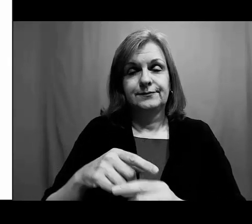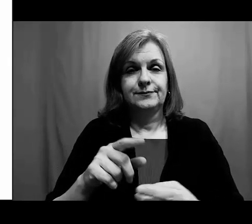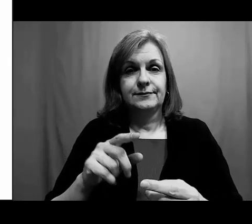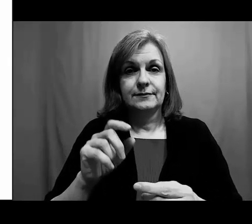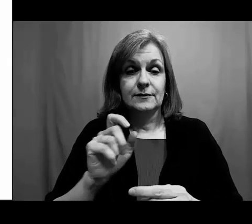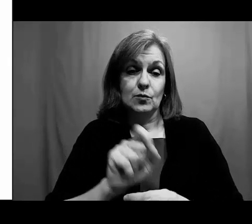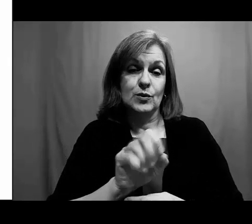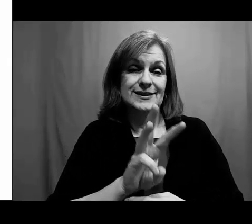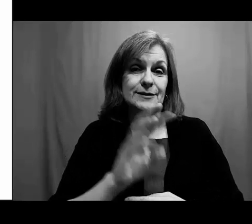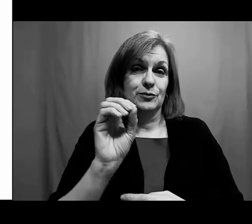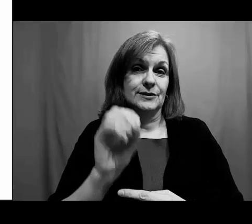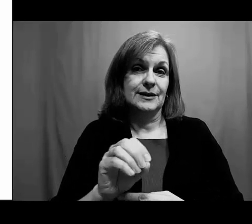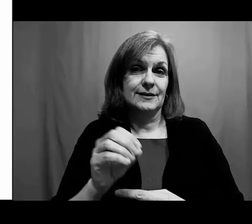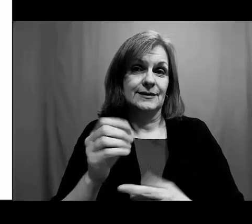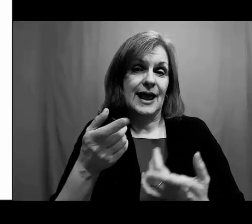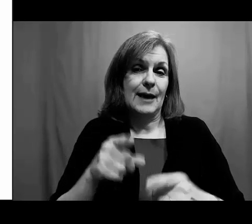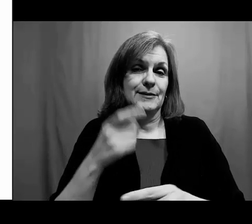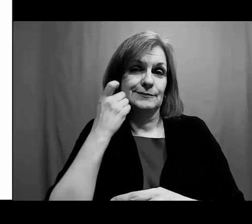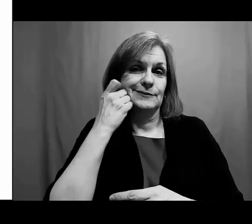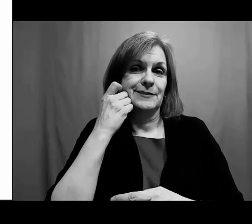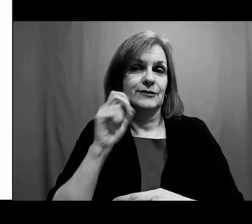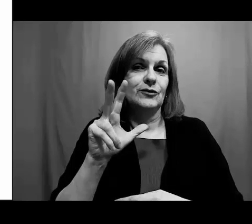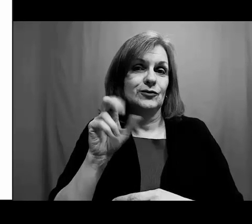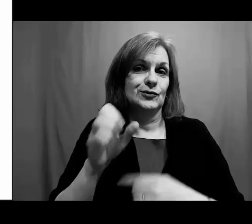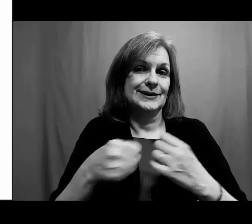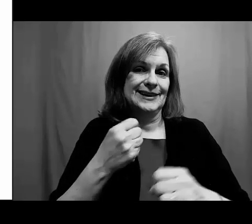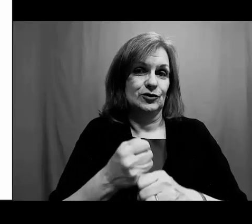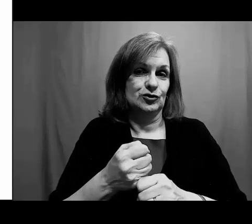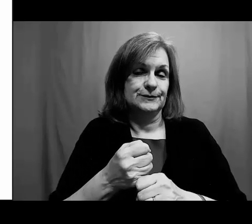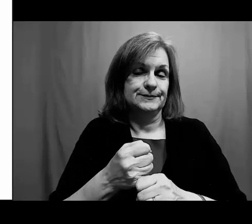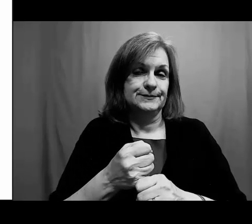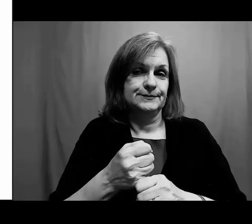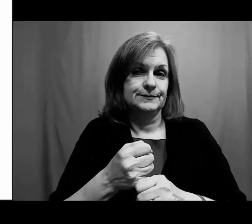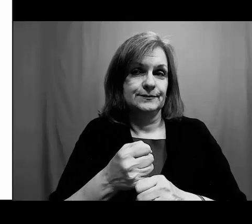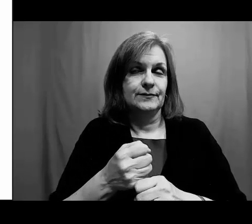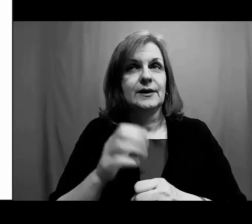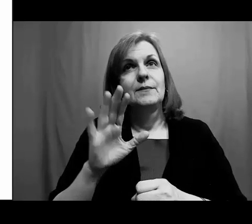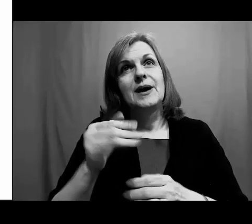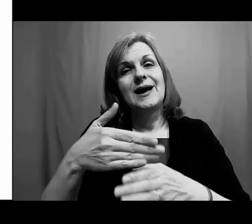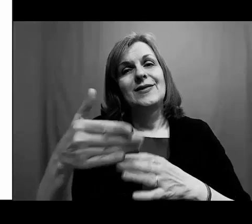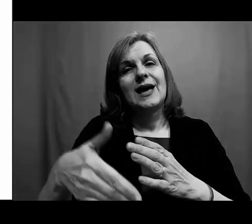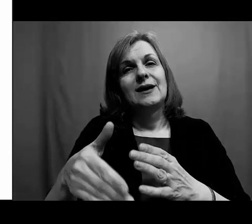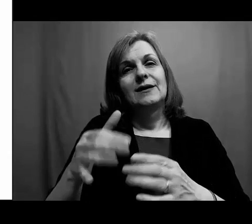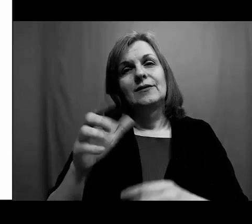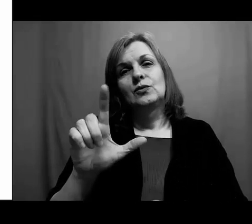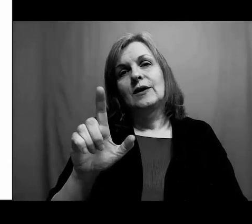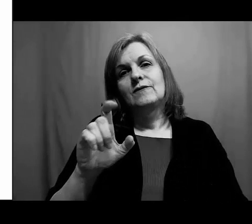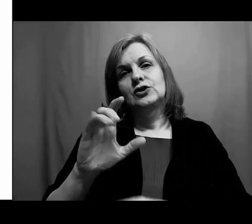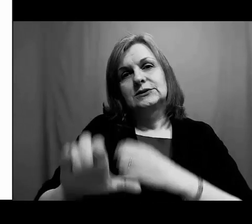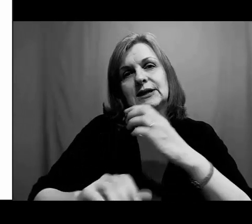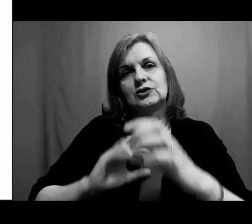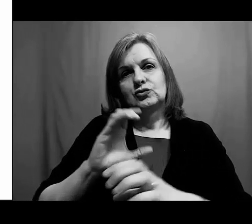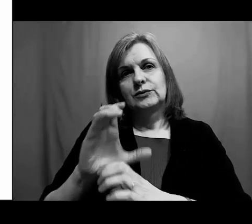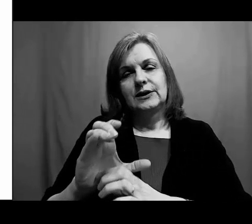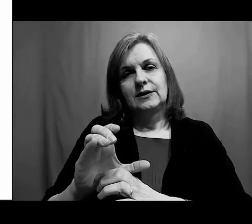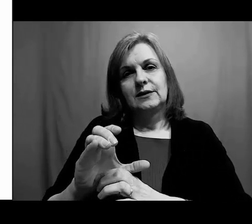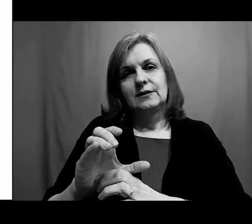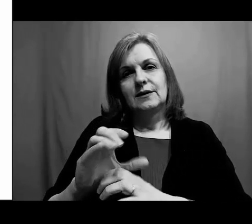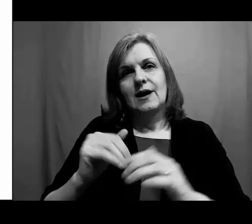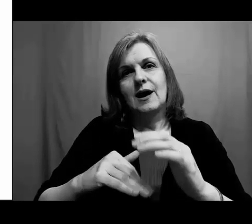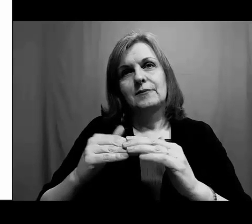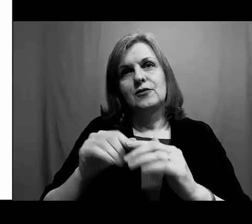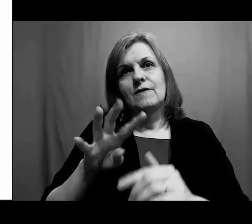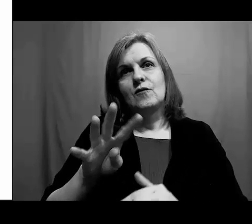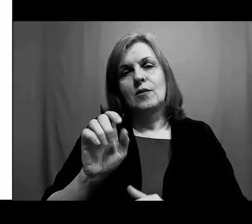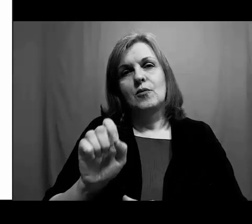temperature. 0.6 of that has just been in the last 30 years, and we're looking at probably by the end of the 21st century up to